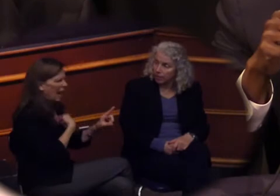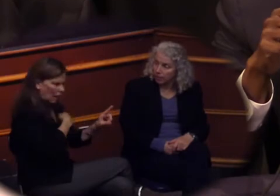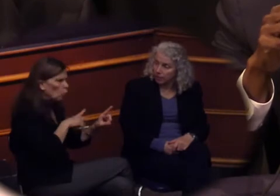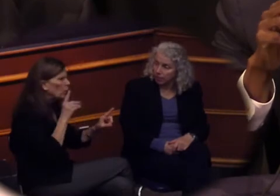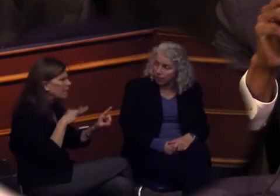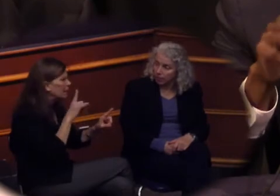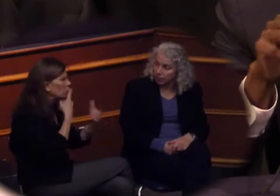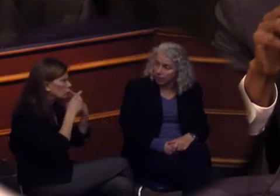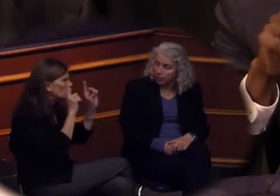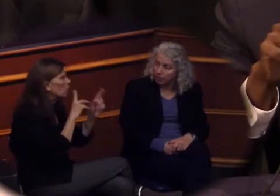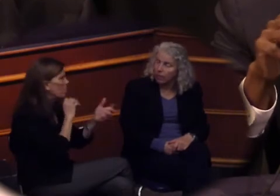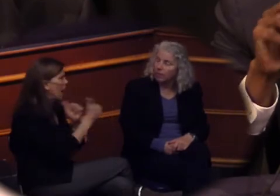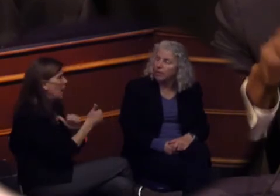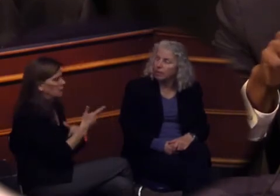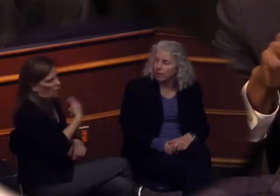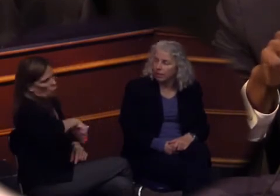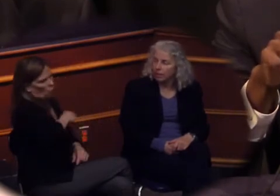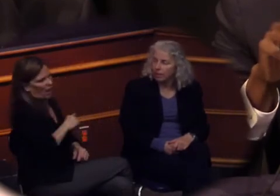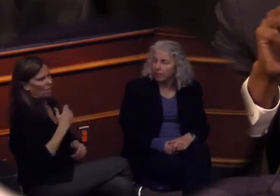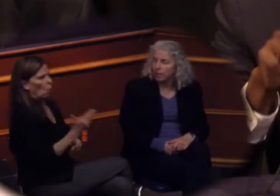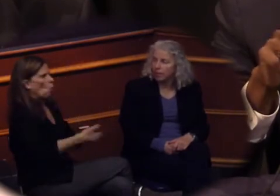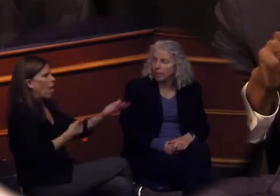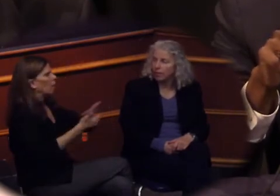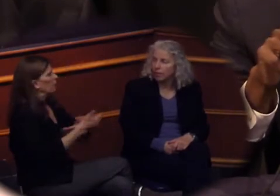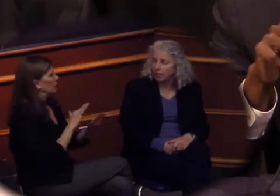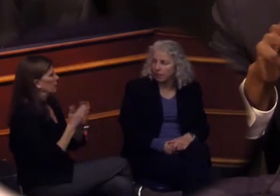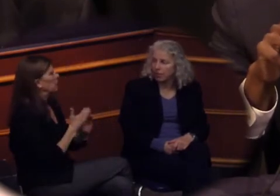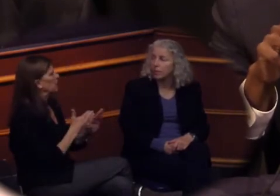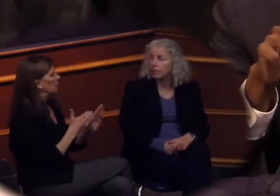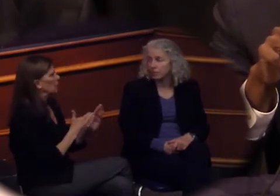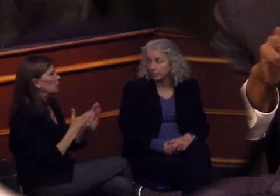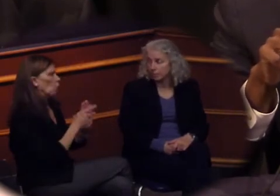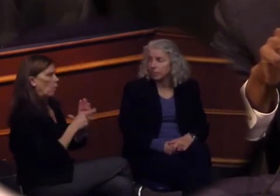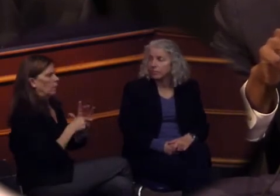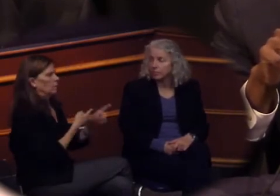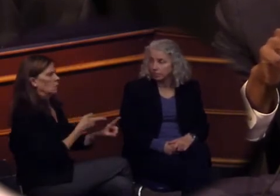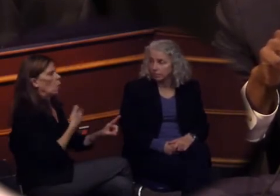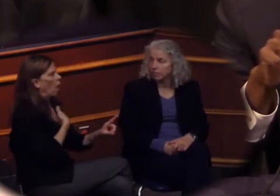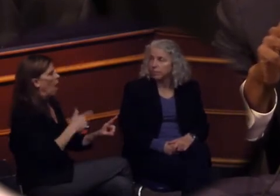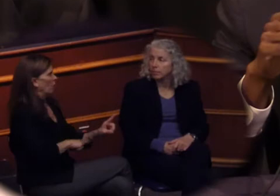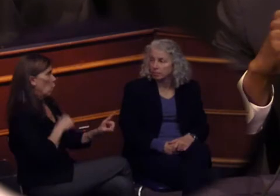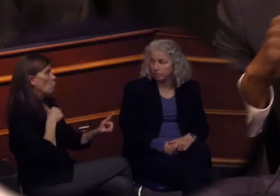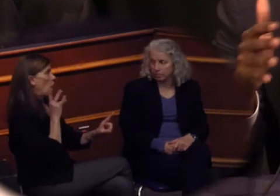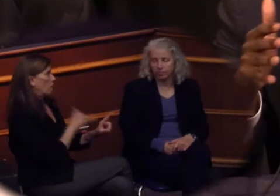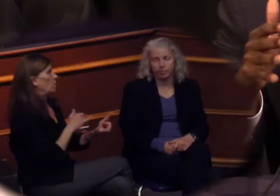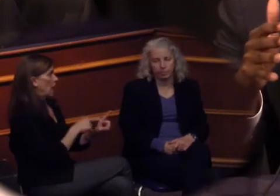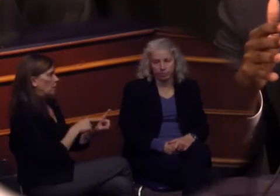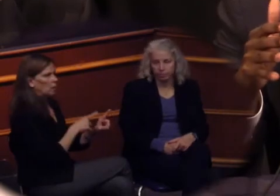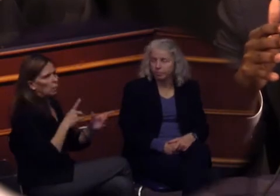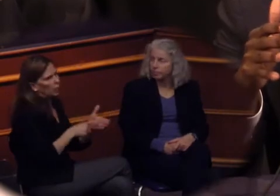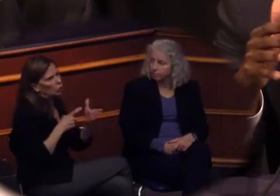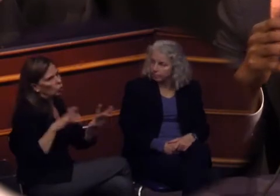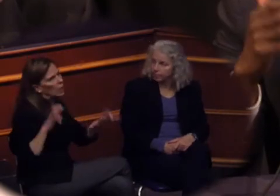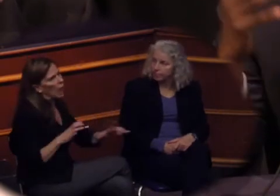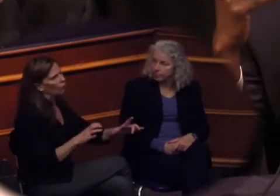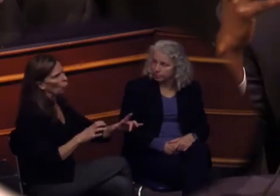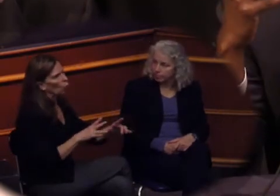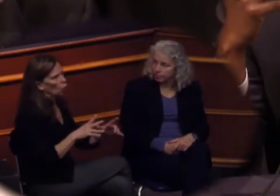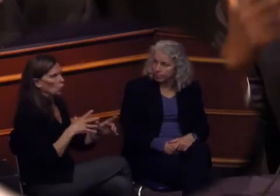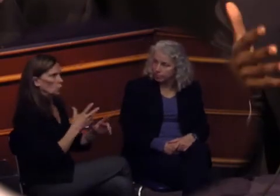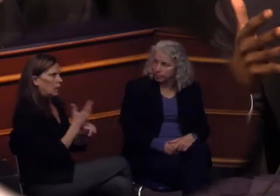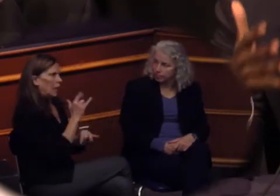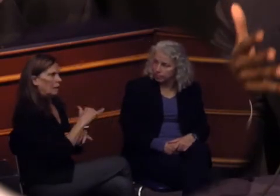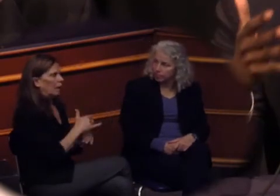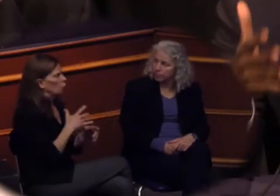a Welcoming Cities Ordinance, which I was very proud of, with 19 city councilors. And it took a lot of work to get there. Look,